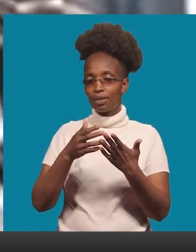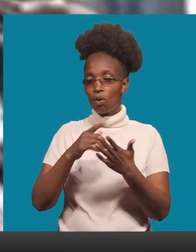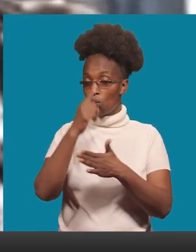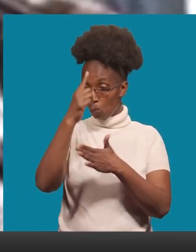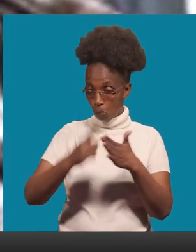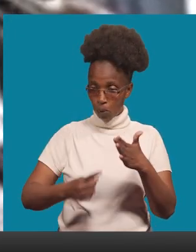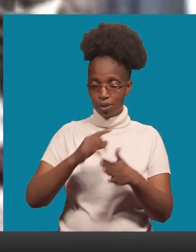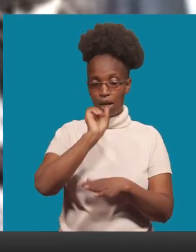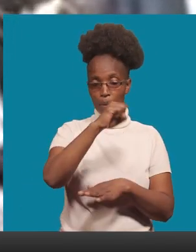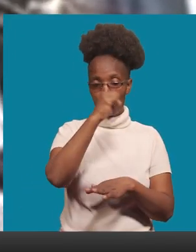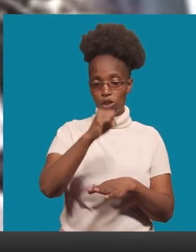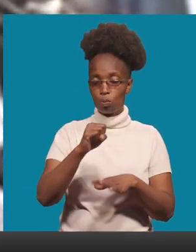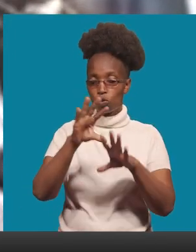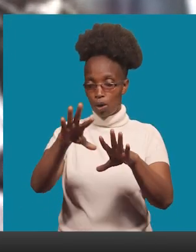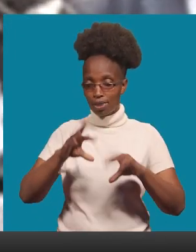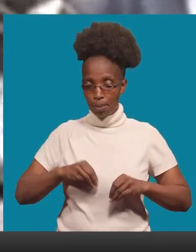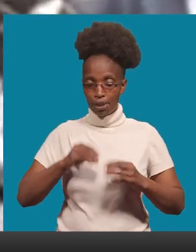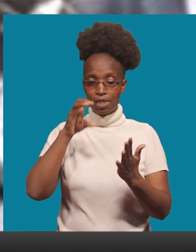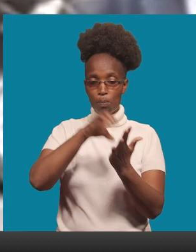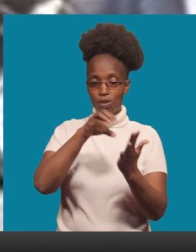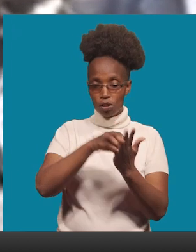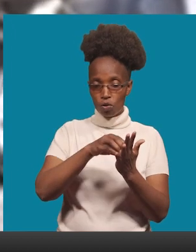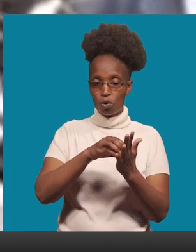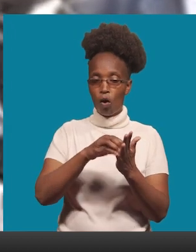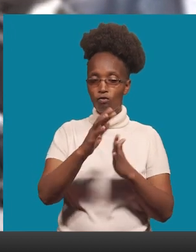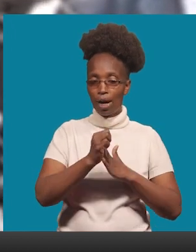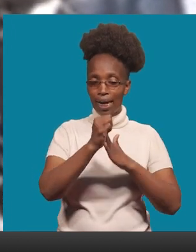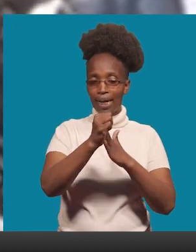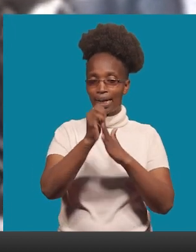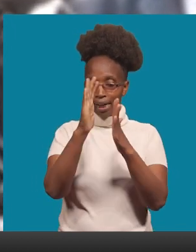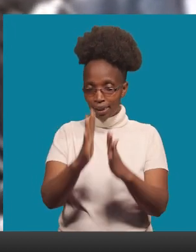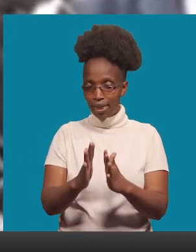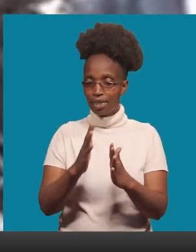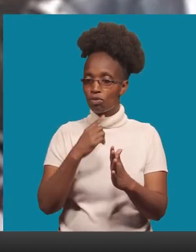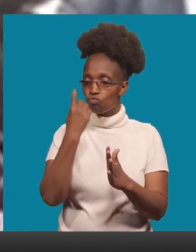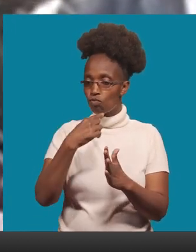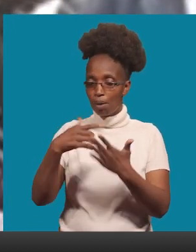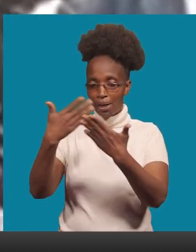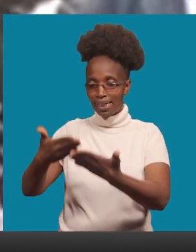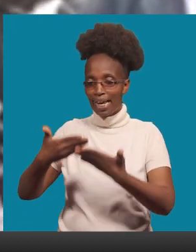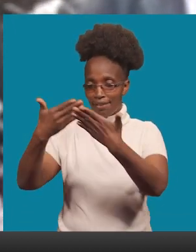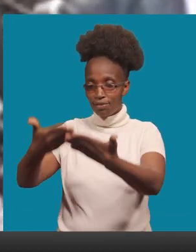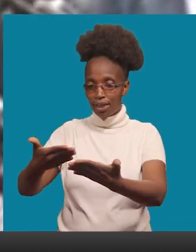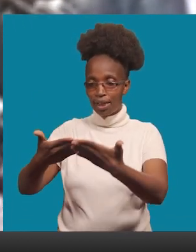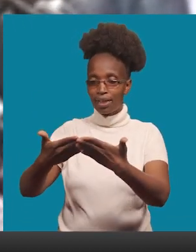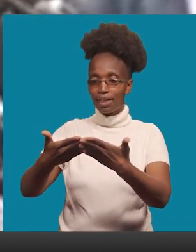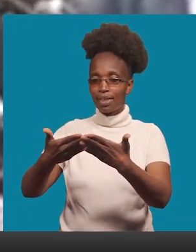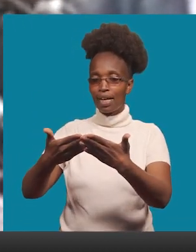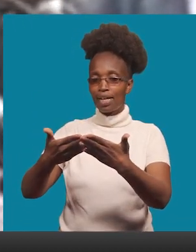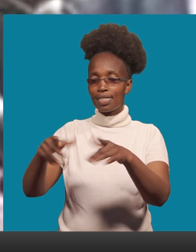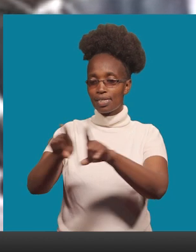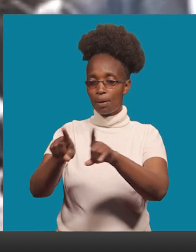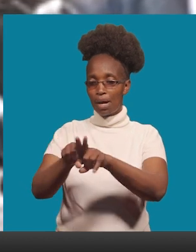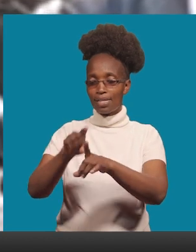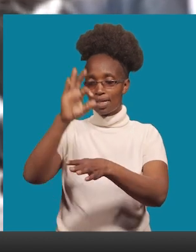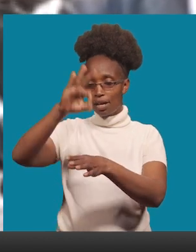done. What they're not going to accept is imposition of leaders as it was imposed on them during the